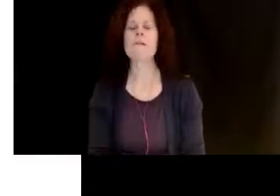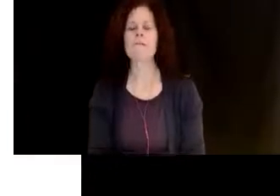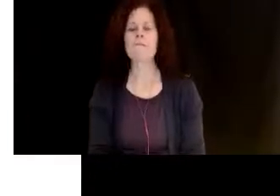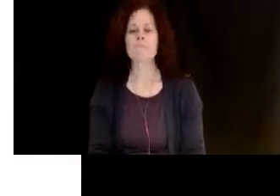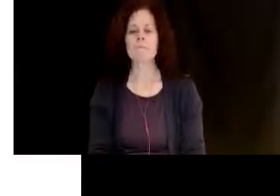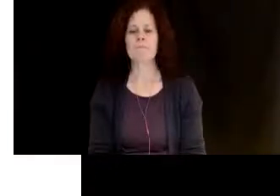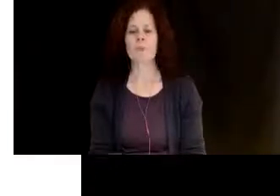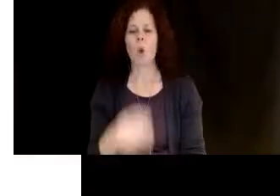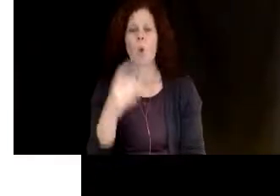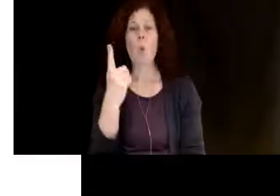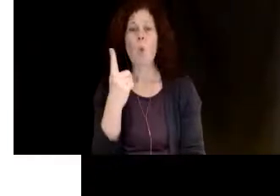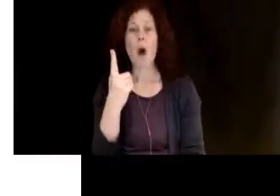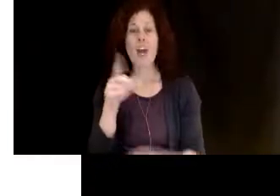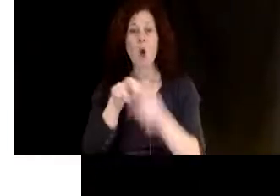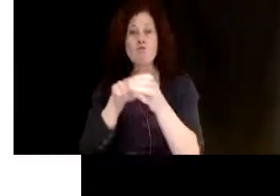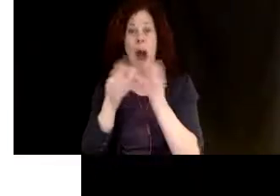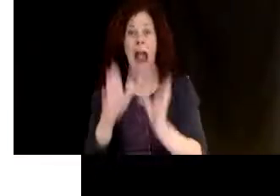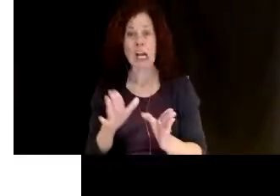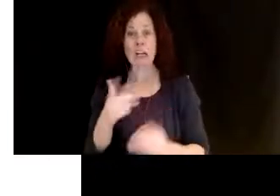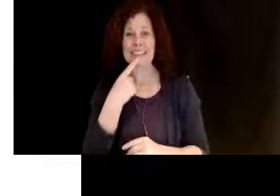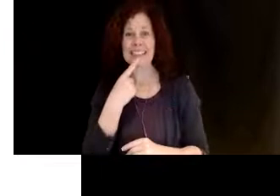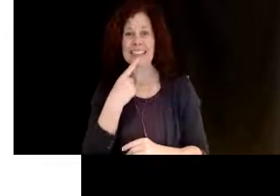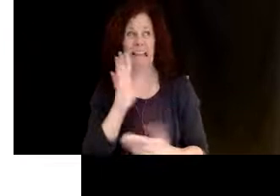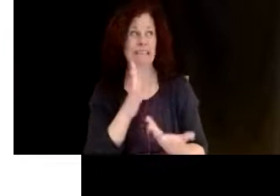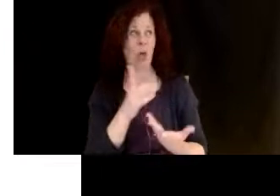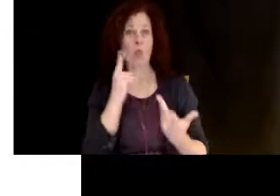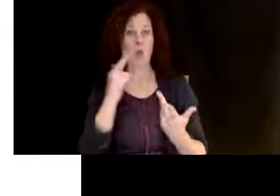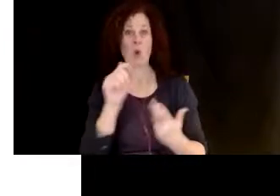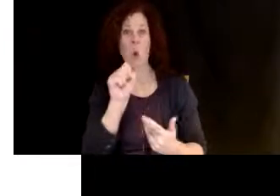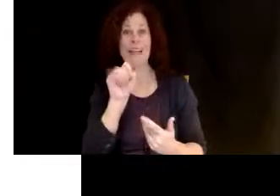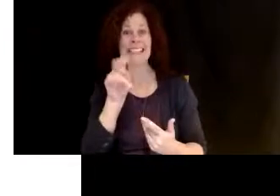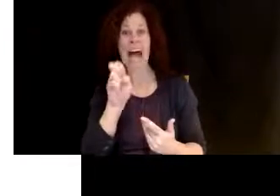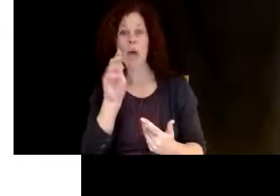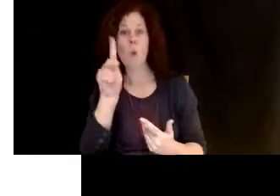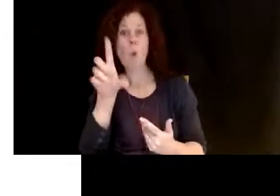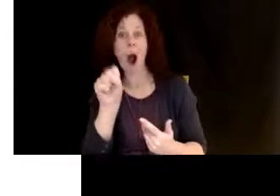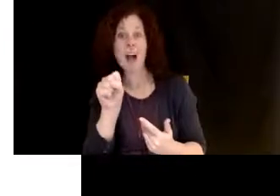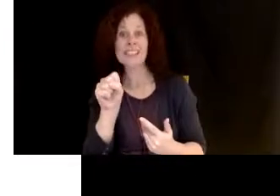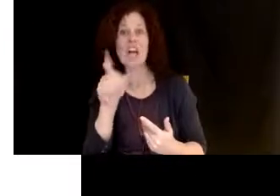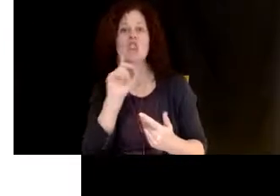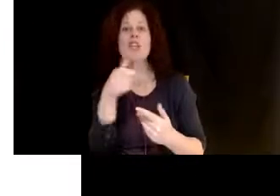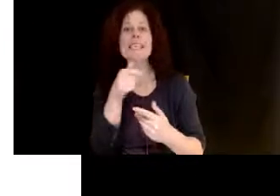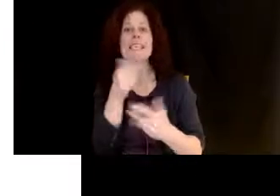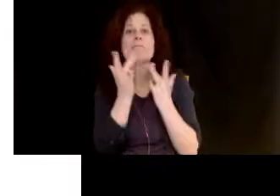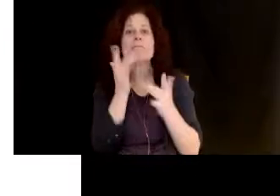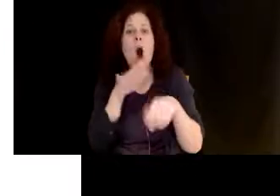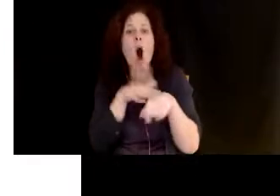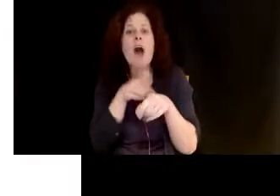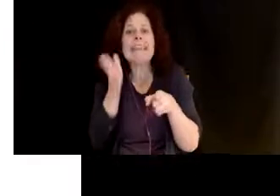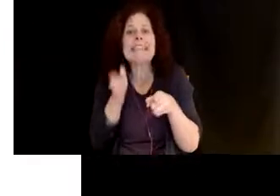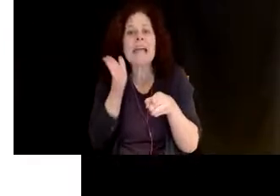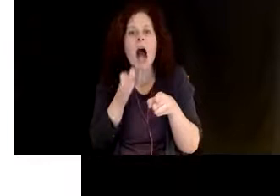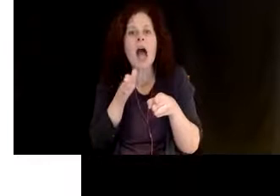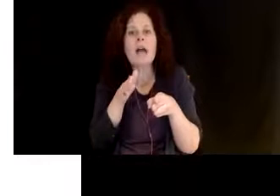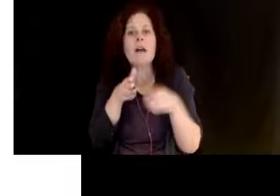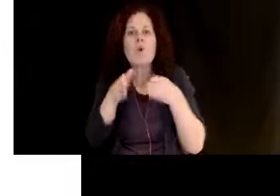no sidewalks to walk across, or the street that they're on are always busy. So it's hard to get to the stop. Some of them are not accessible to people